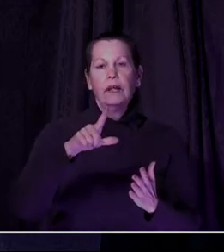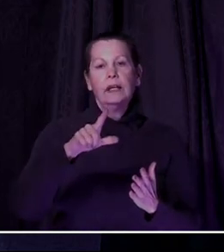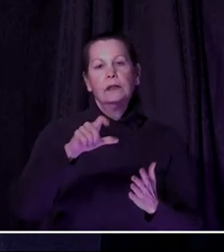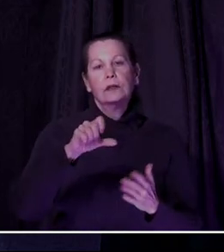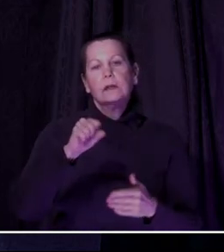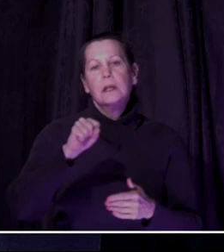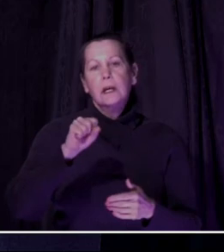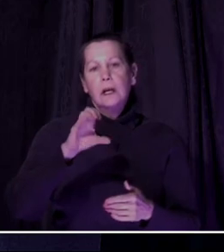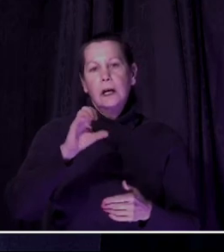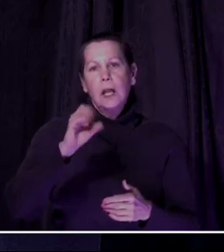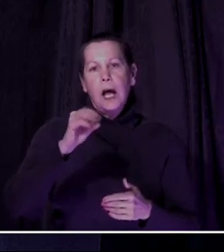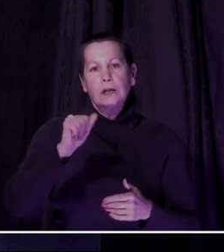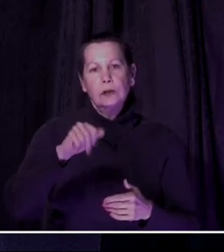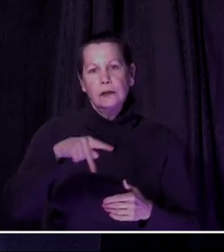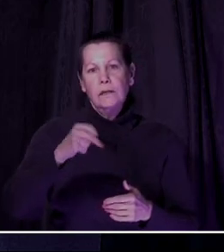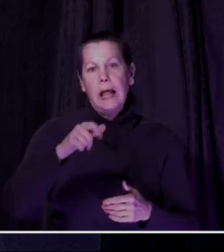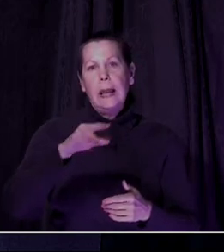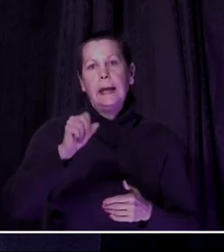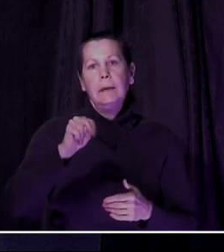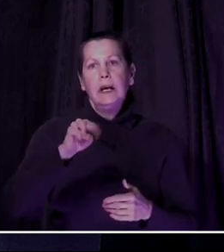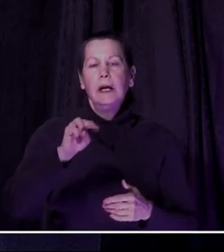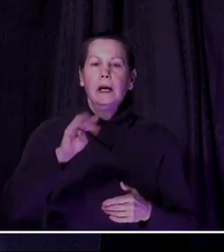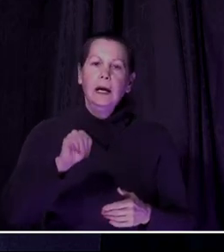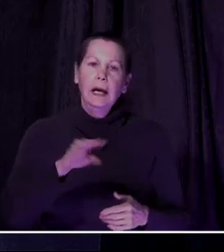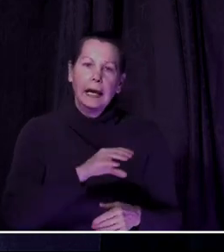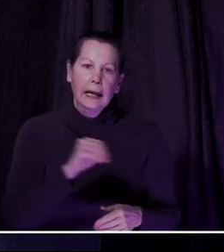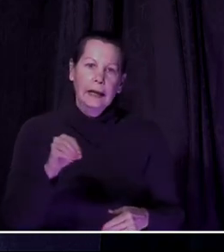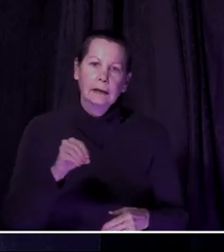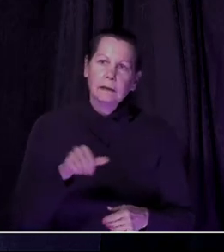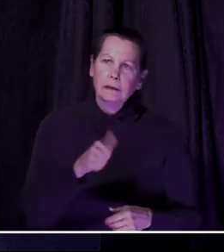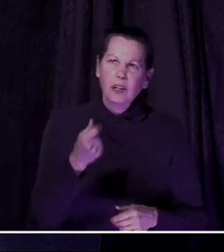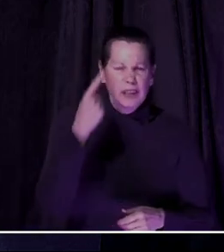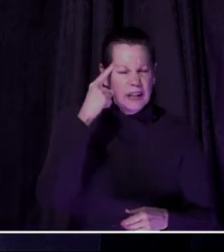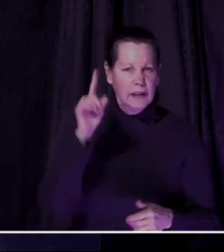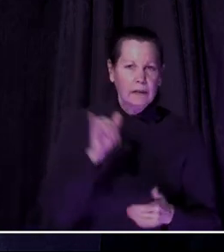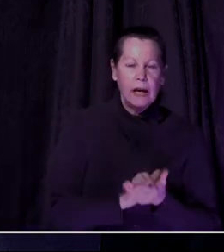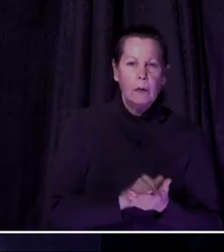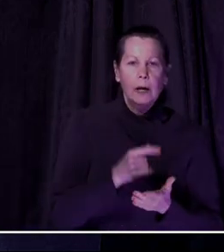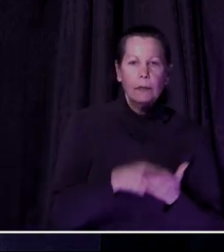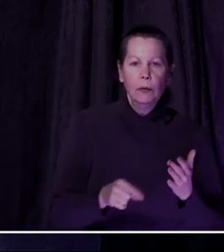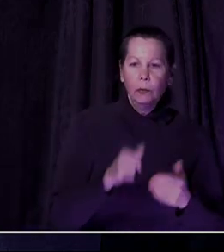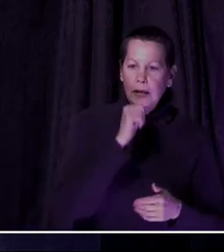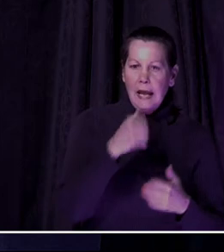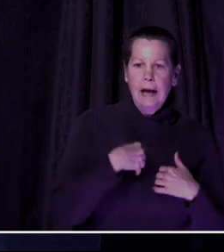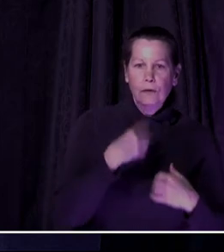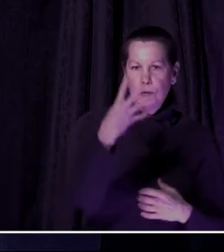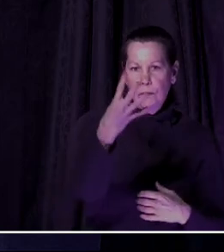Philemon, and can't think of the other one. But we wouldn't have those four.